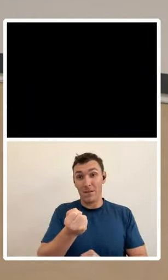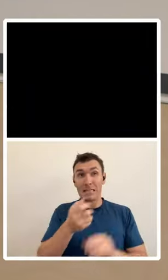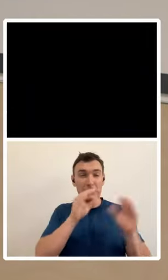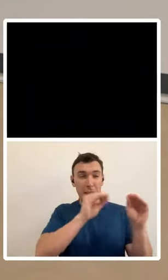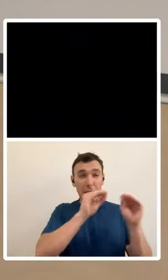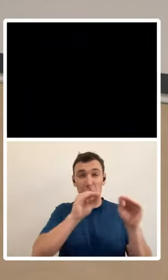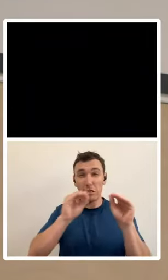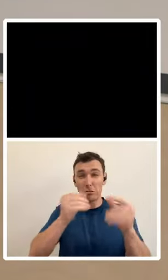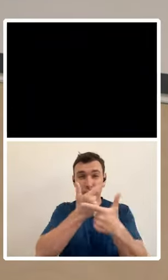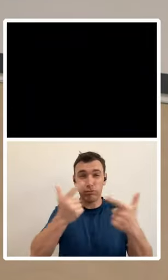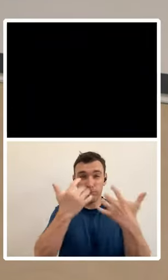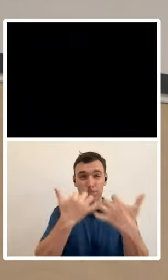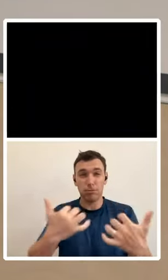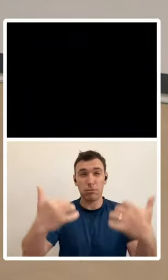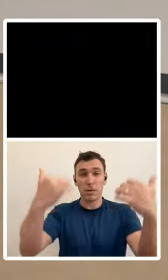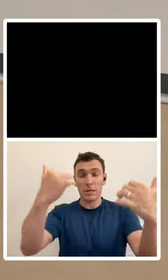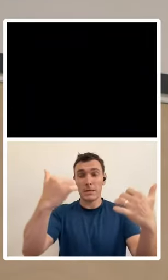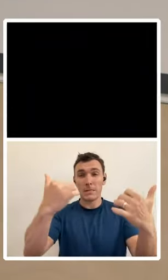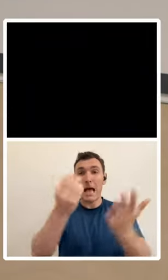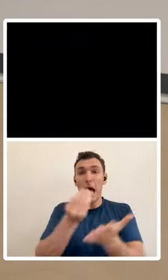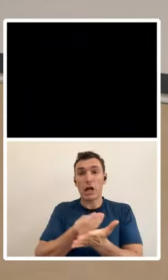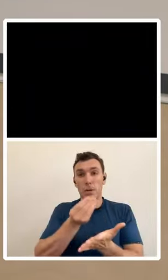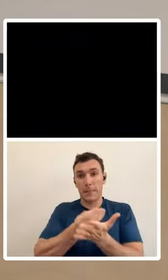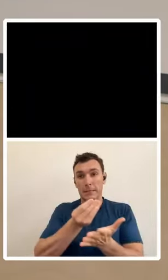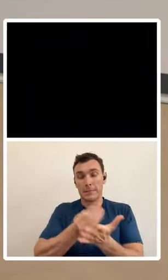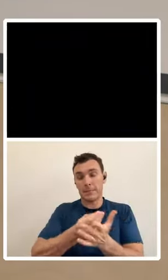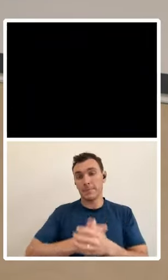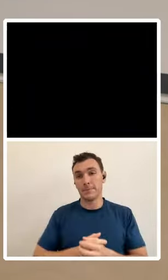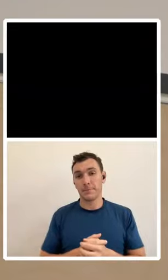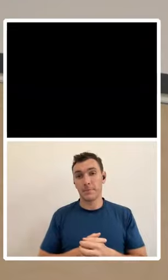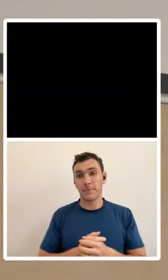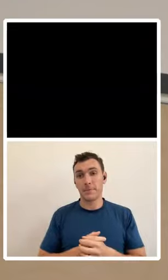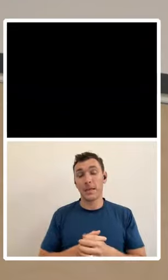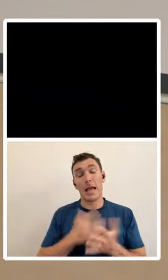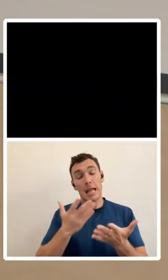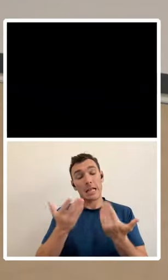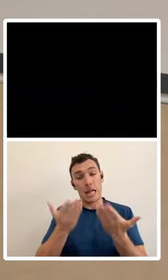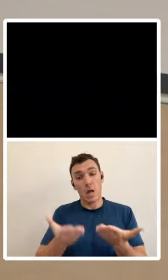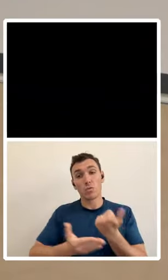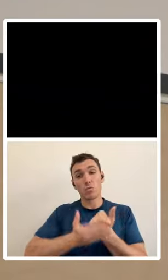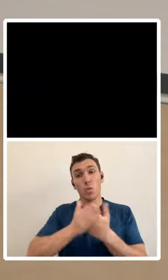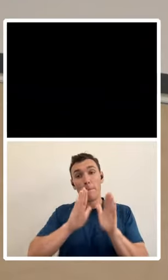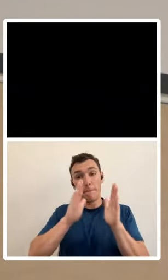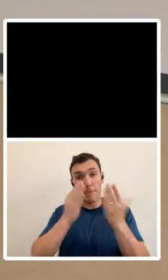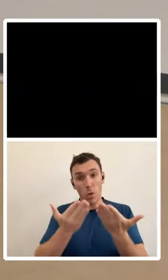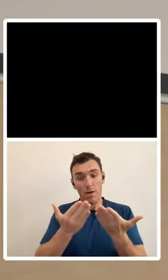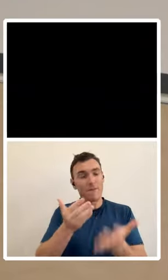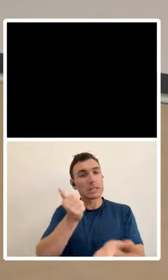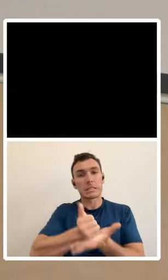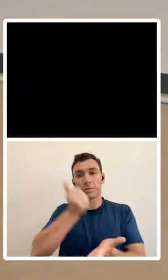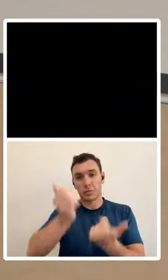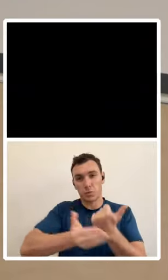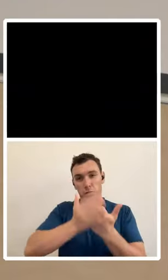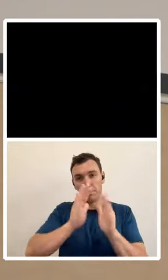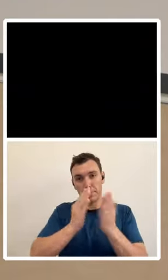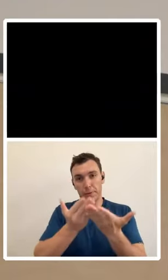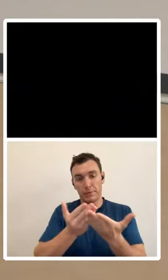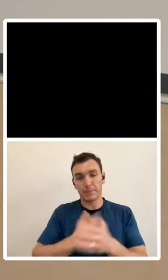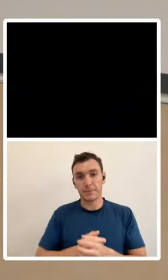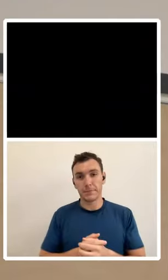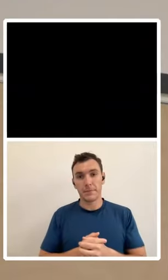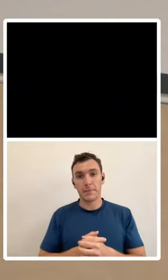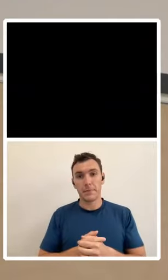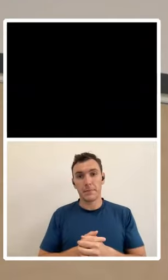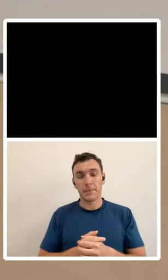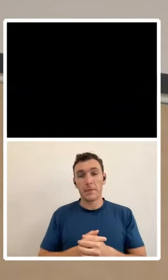fantastic read, you know, and it's really riveting, so it's great to have him here. Rebecca Gowland is the Executive Director of